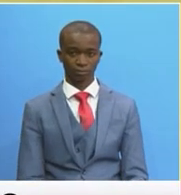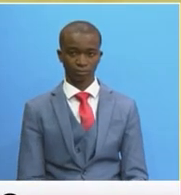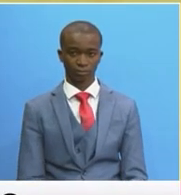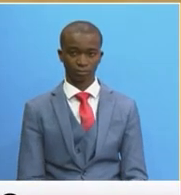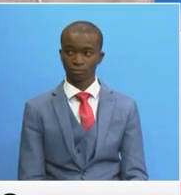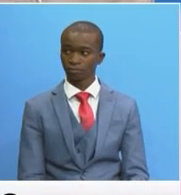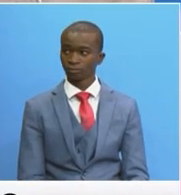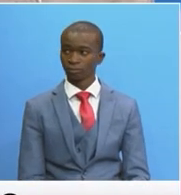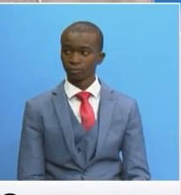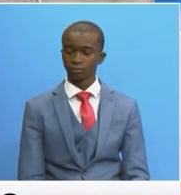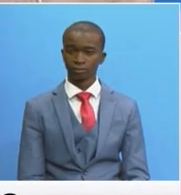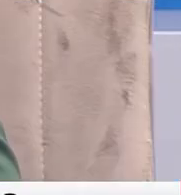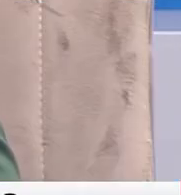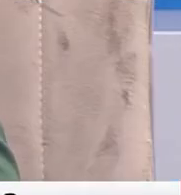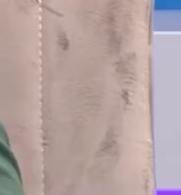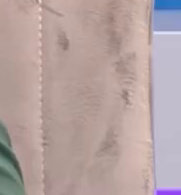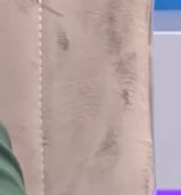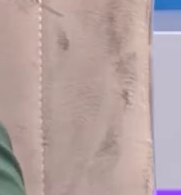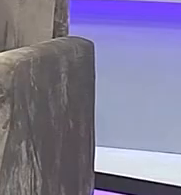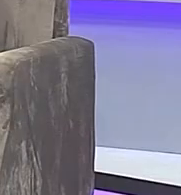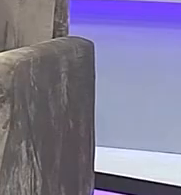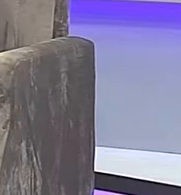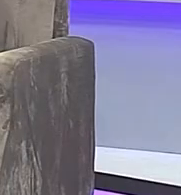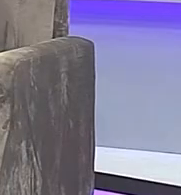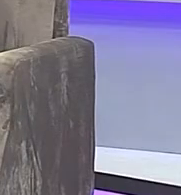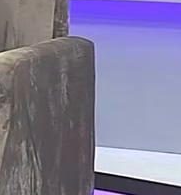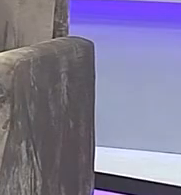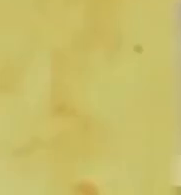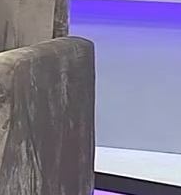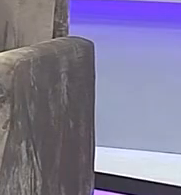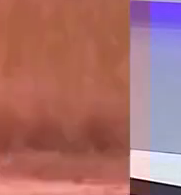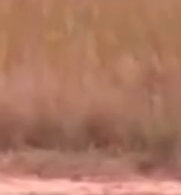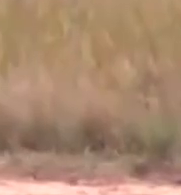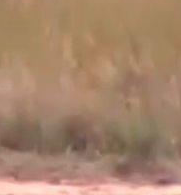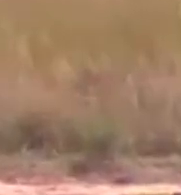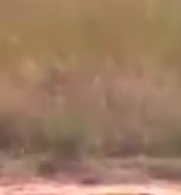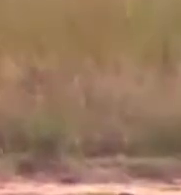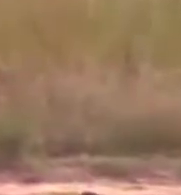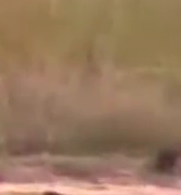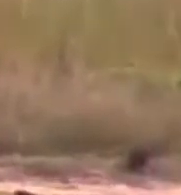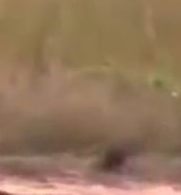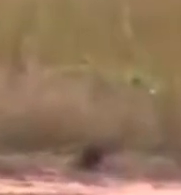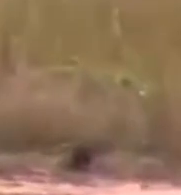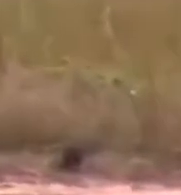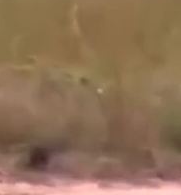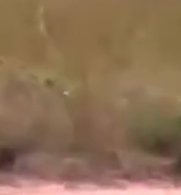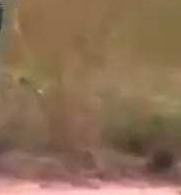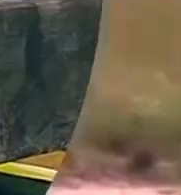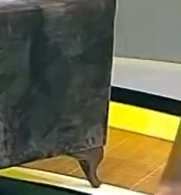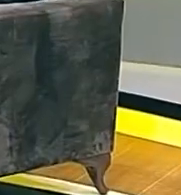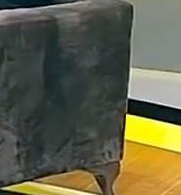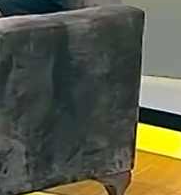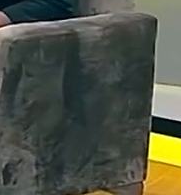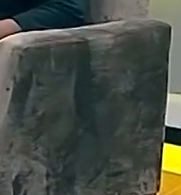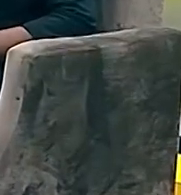Woman Thou Art is a program that offers counsel to the female folk, sharing real-life experiences